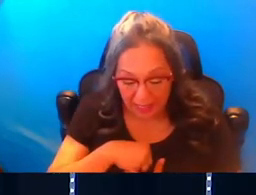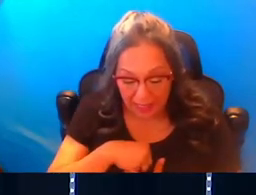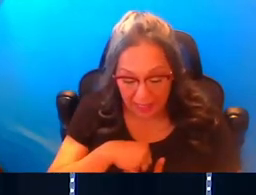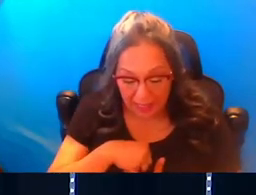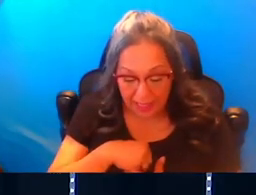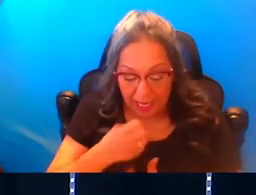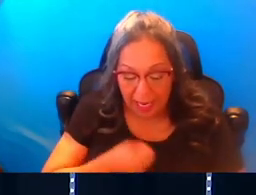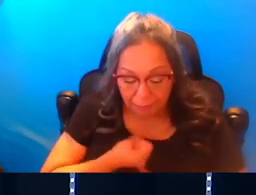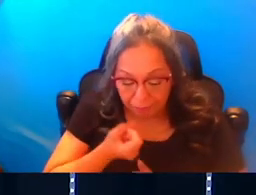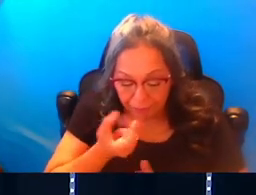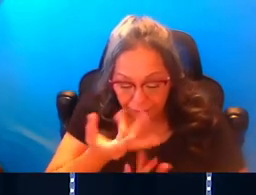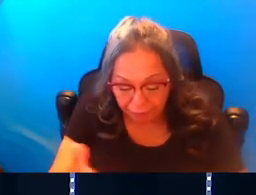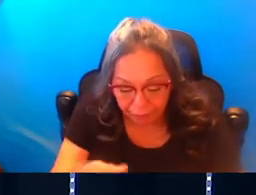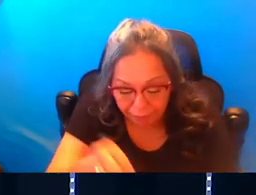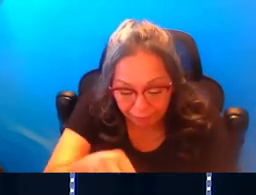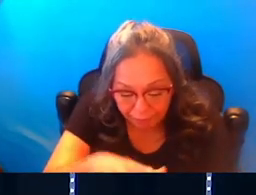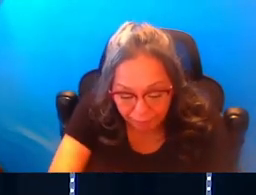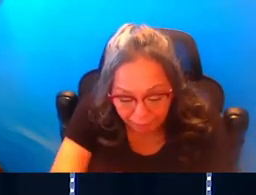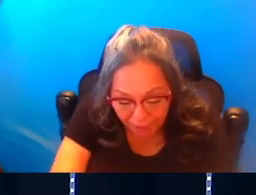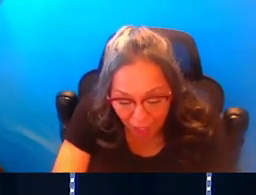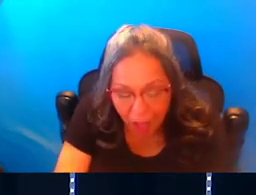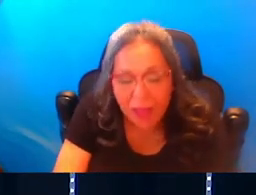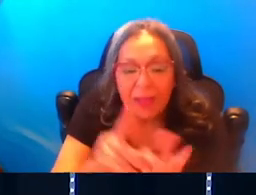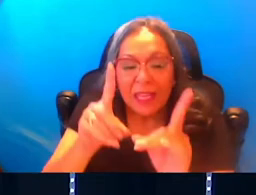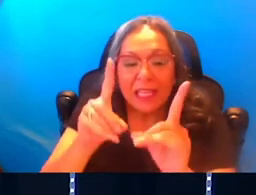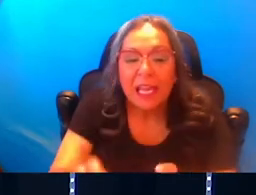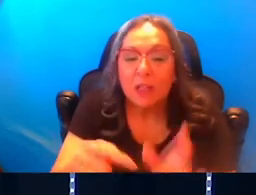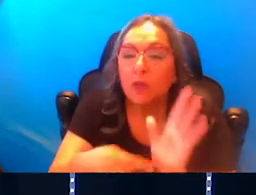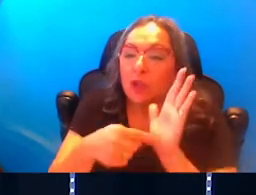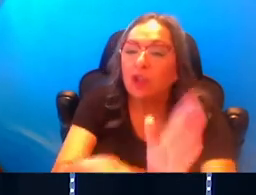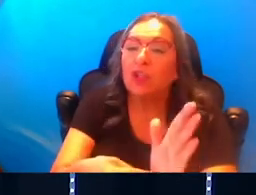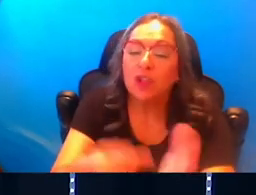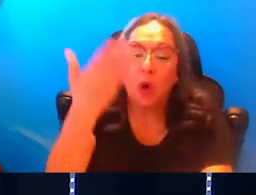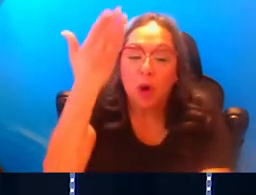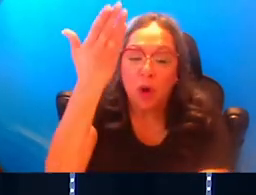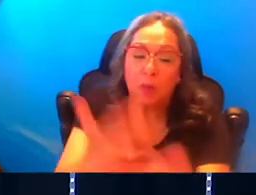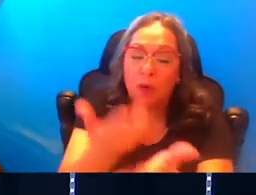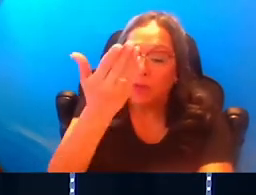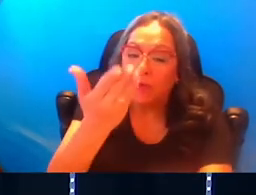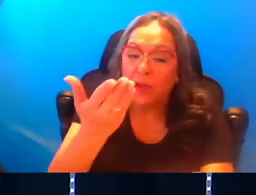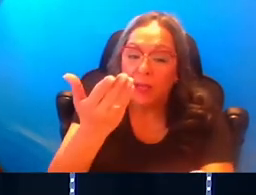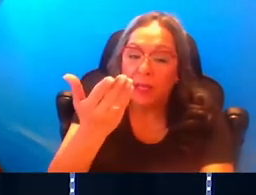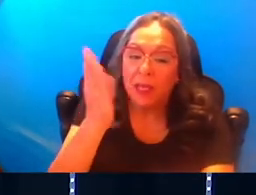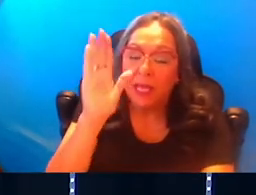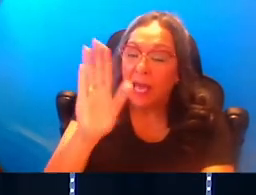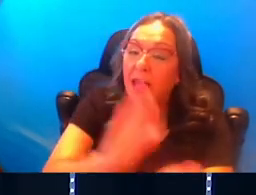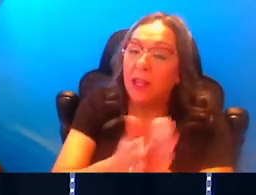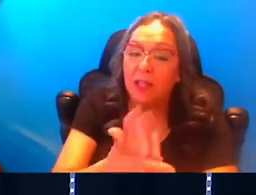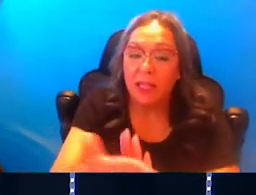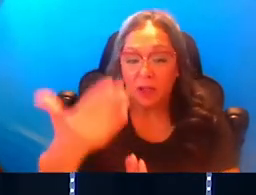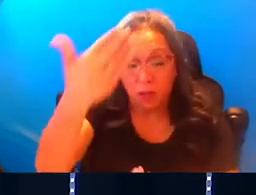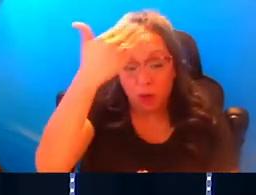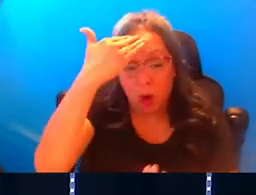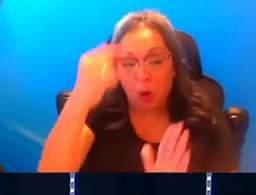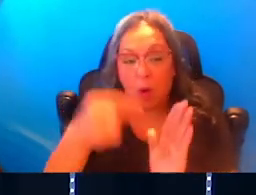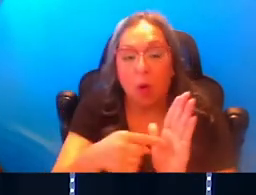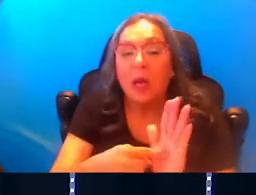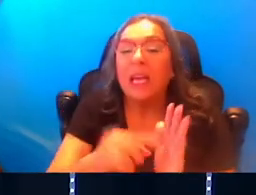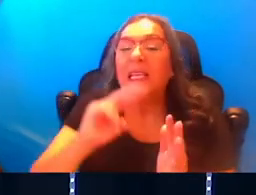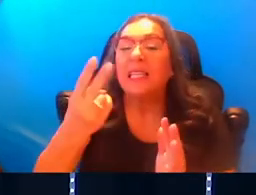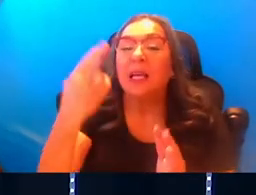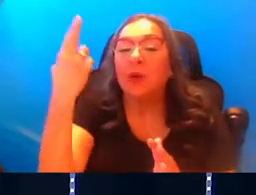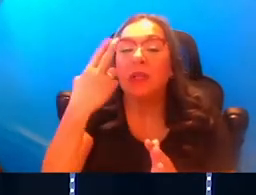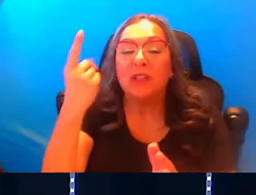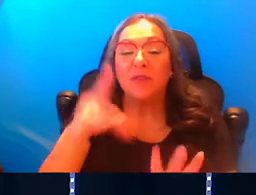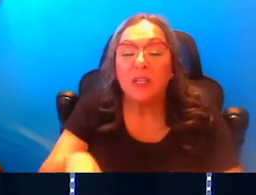will reveal it. What is invisible, what is hidden, it will reveal it and make it known. Here's a second purpose of the test.